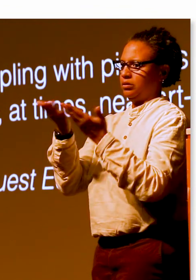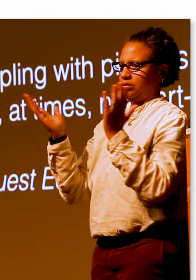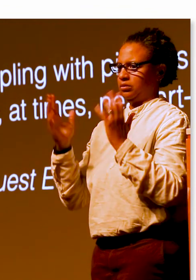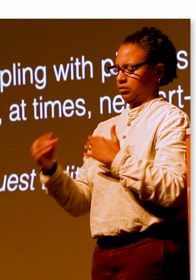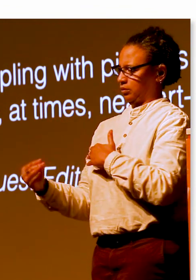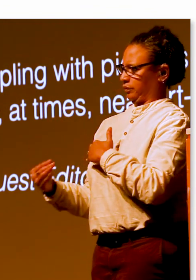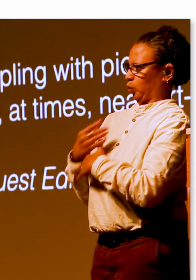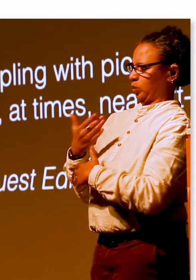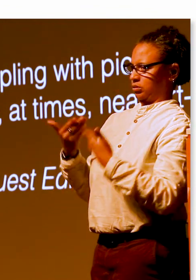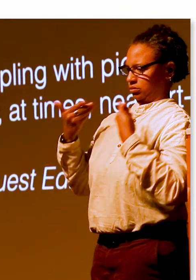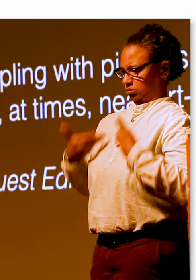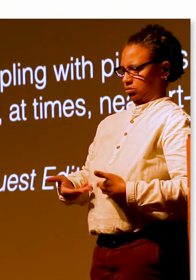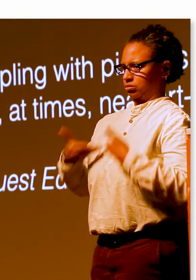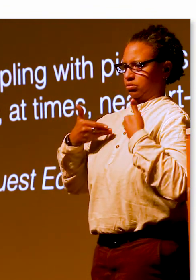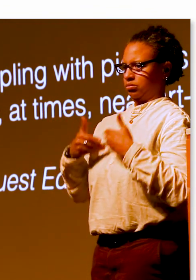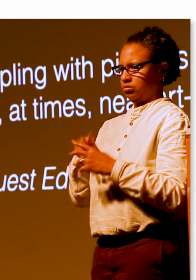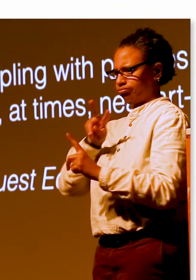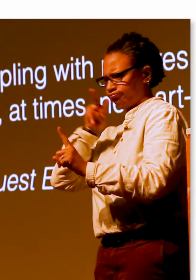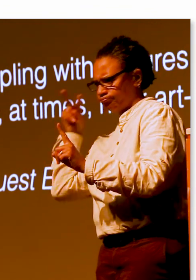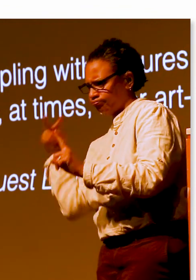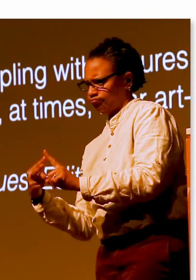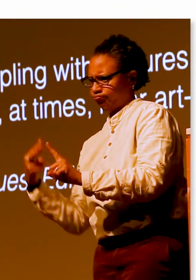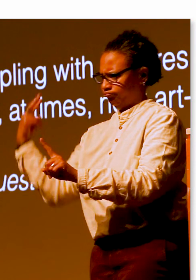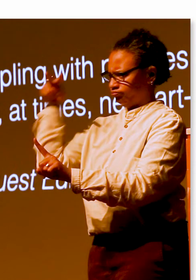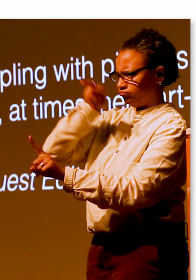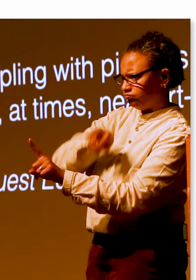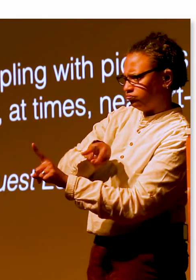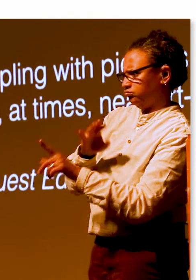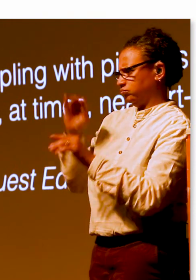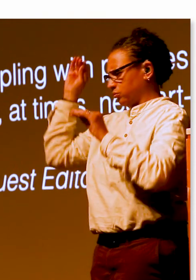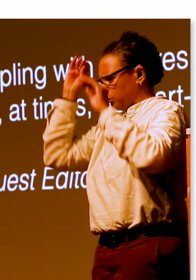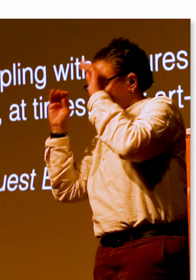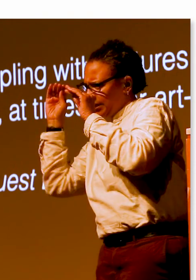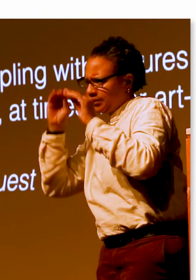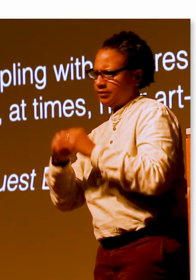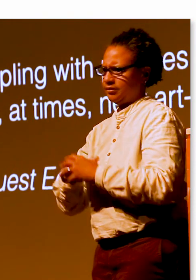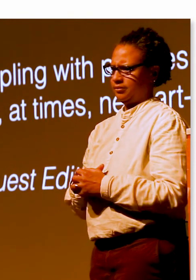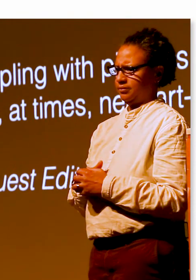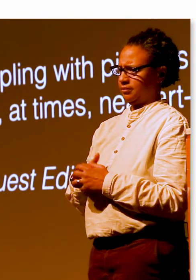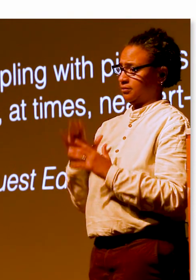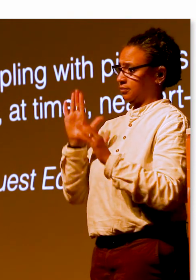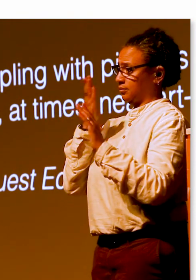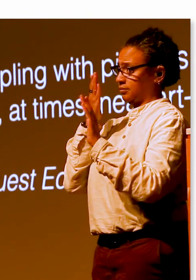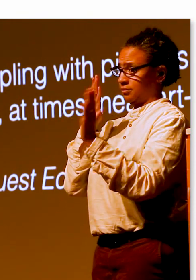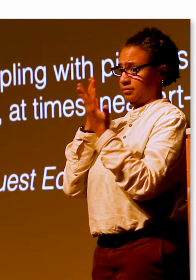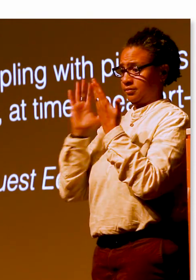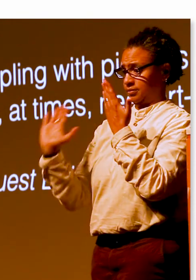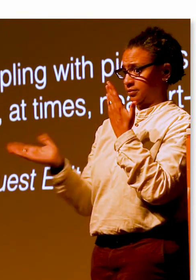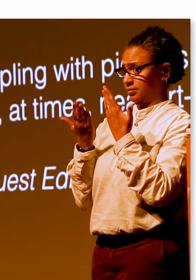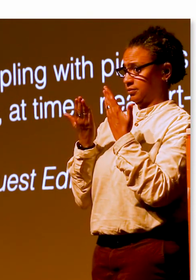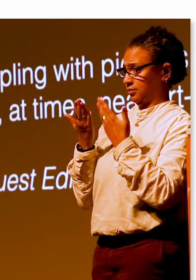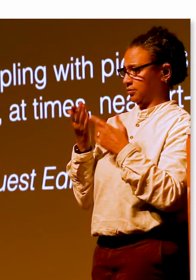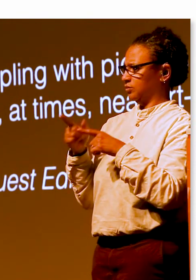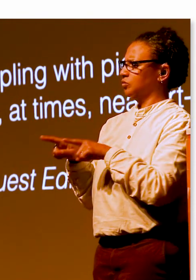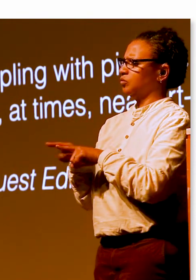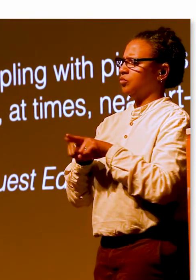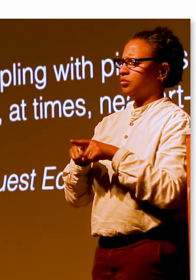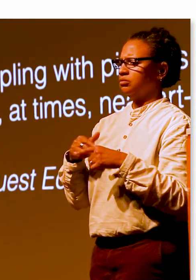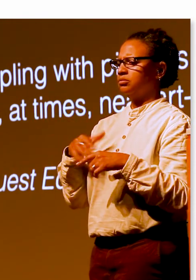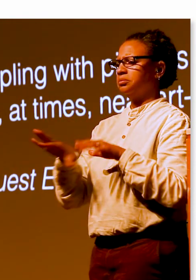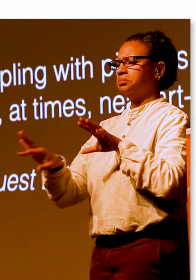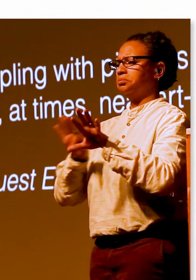then also what ways in which we enact that on our own. How can we think critically about the images that we're sharing on